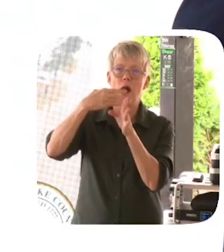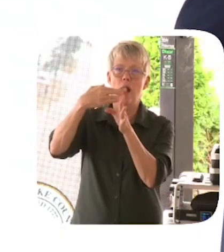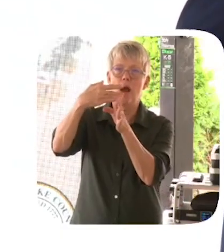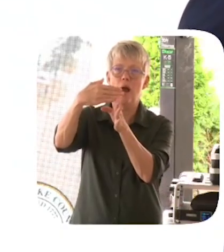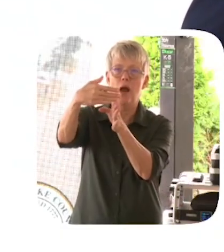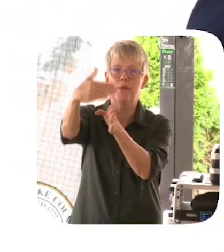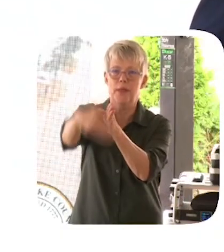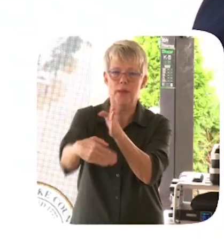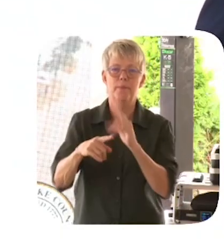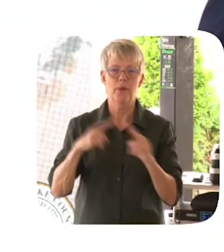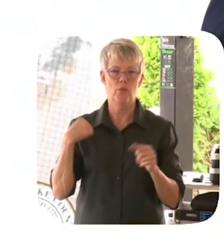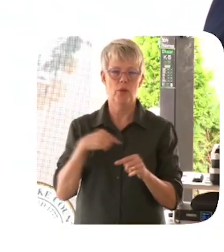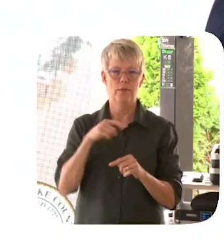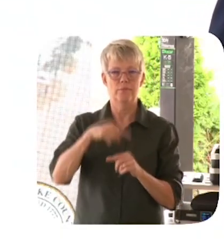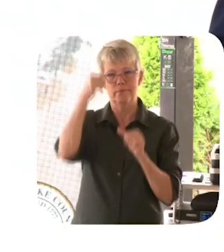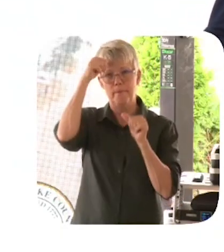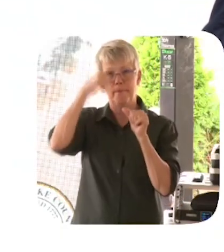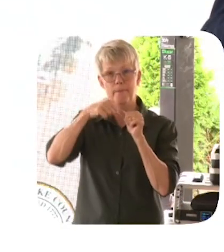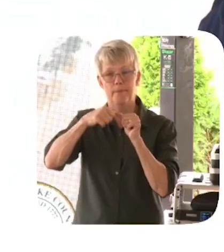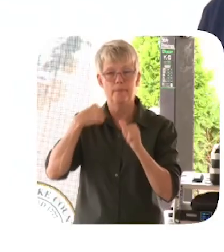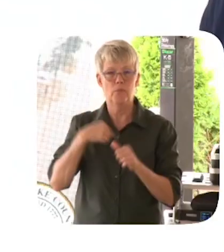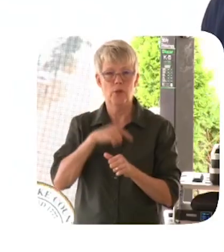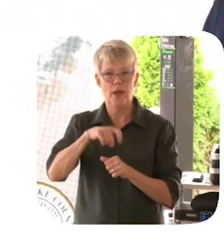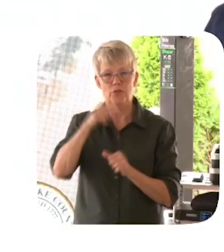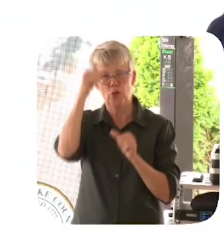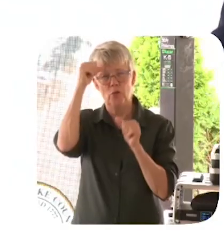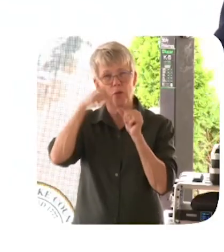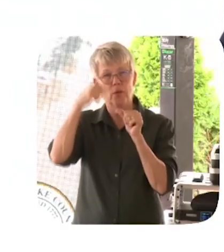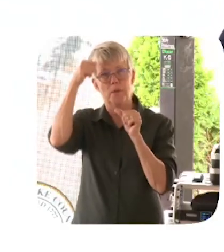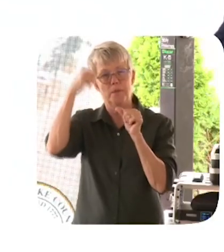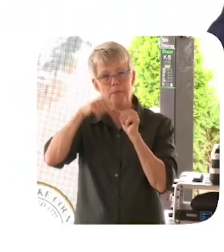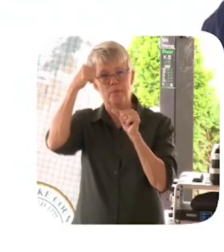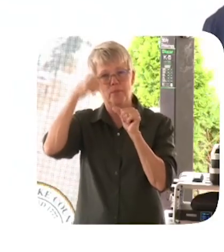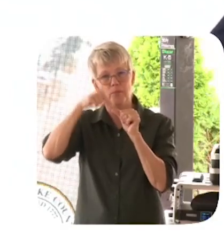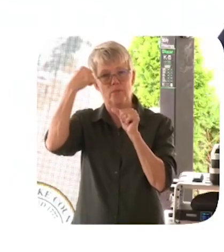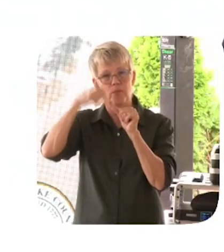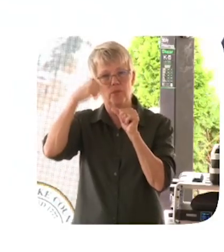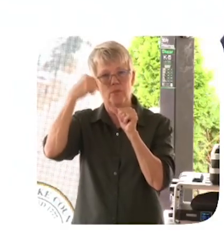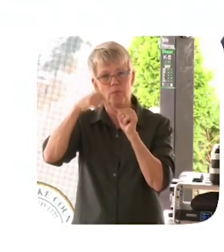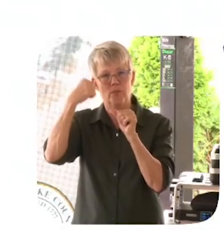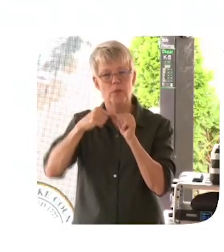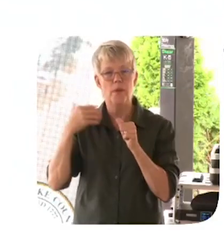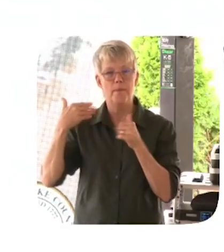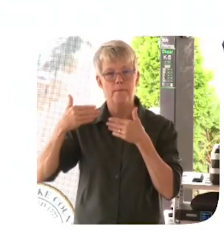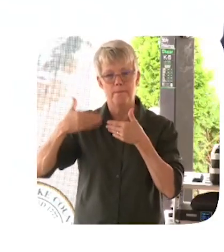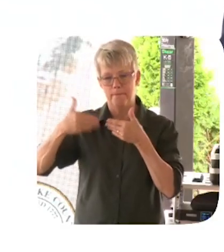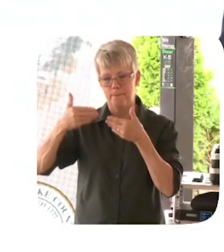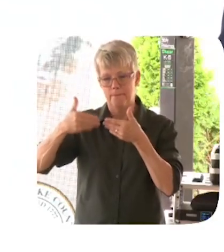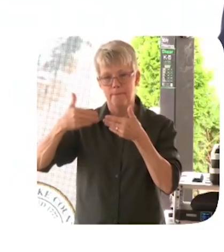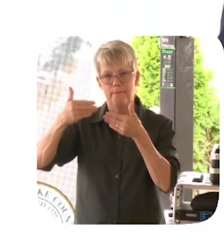It's a mindset. We got to keep thinking about it. We got to keep moving forward.